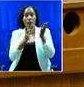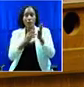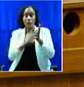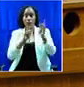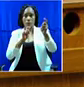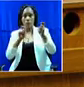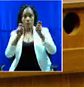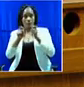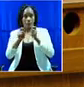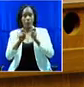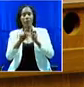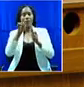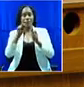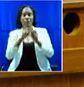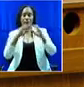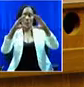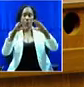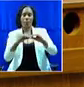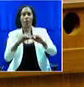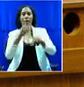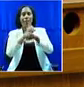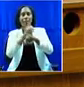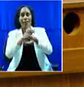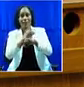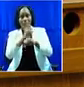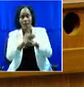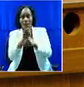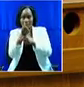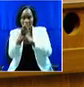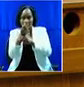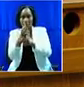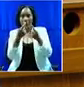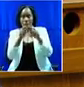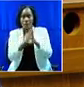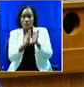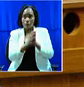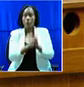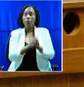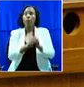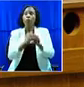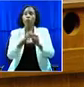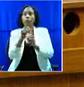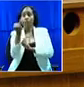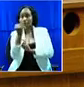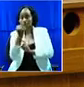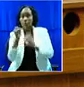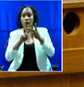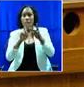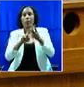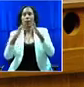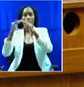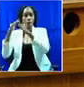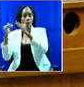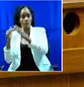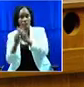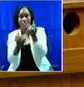reduce data costs for firms as well as for households and individuals. This process is